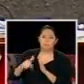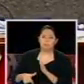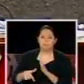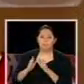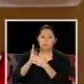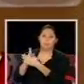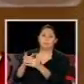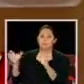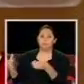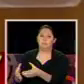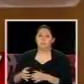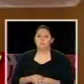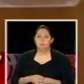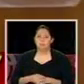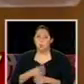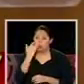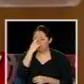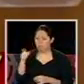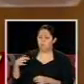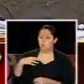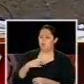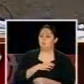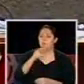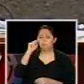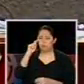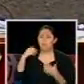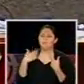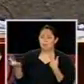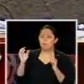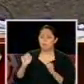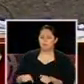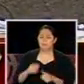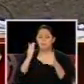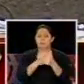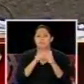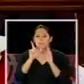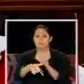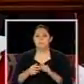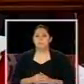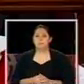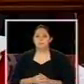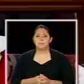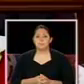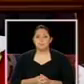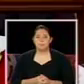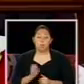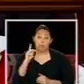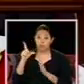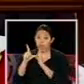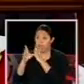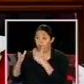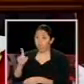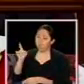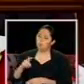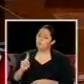the prosecutors who are here and being named by the witness. Go ahead. What is your proof, Mr. Witness, that there was such a